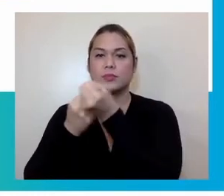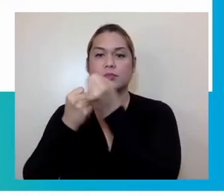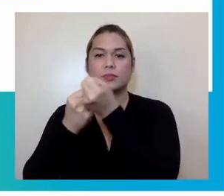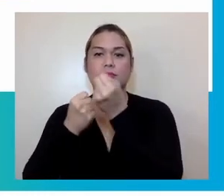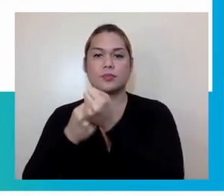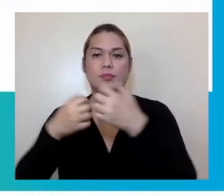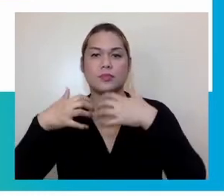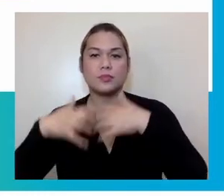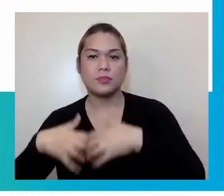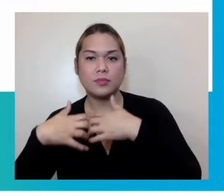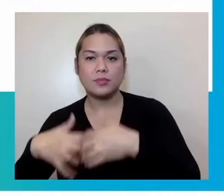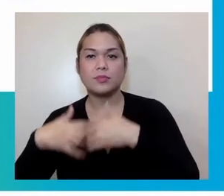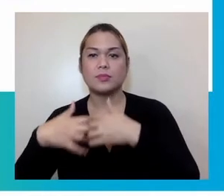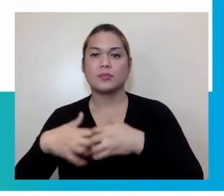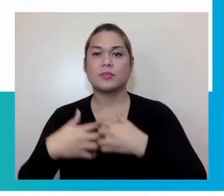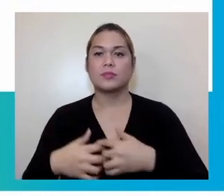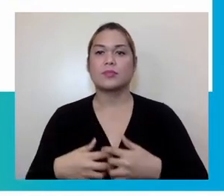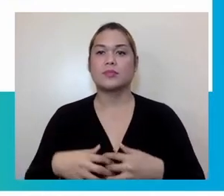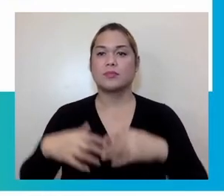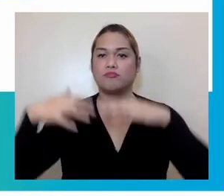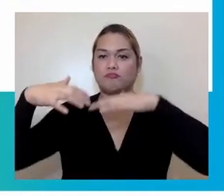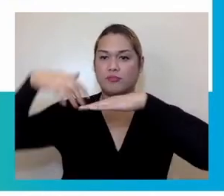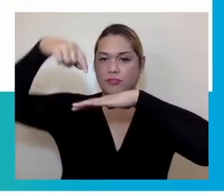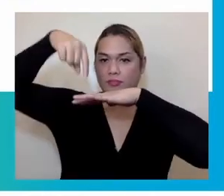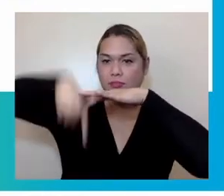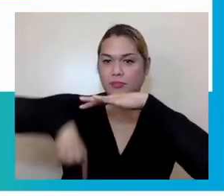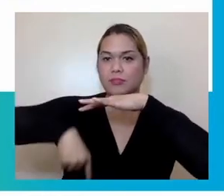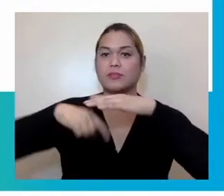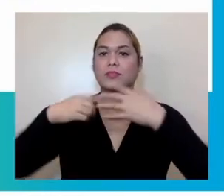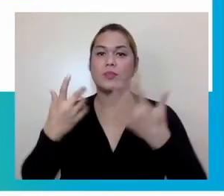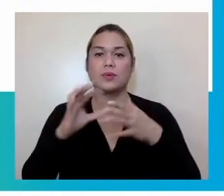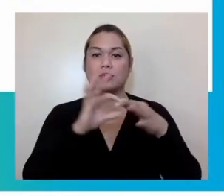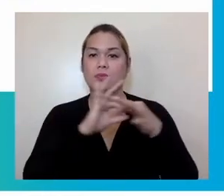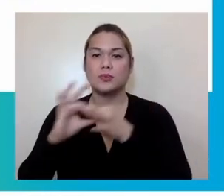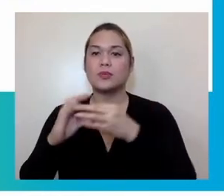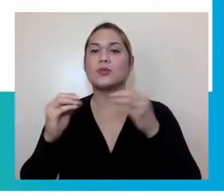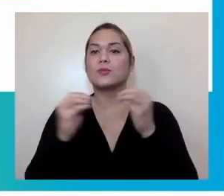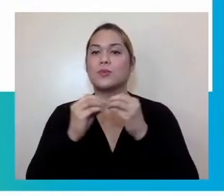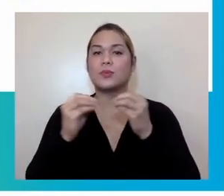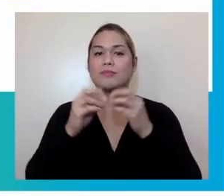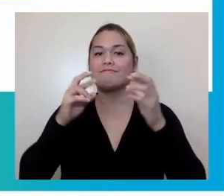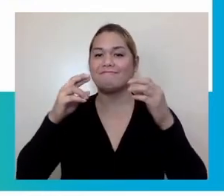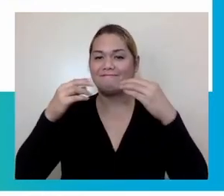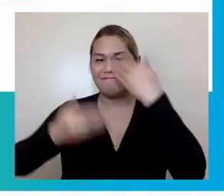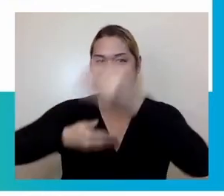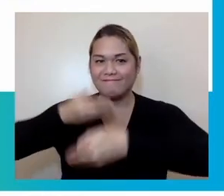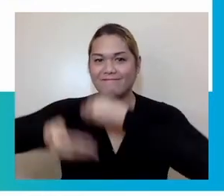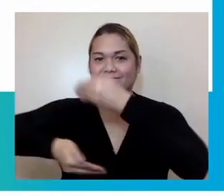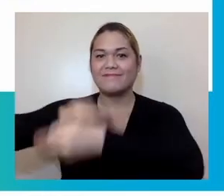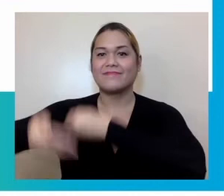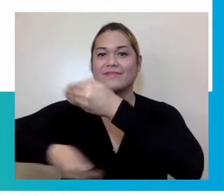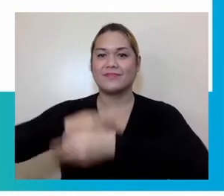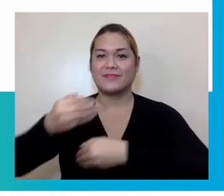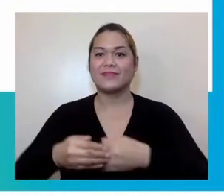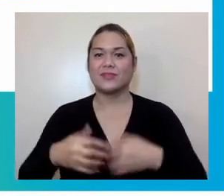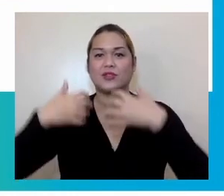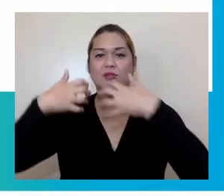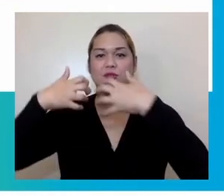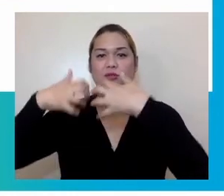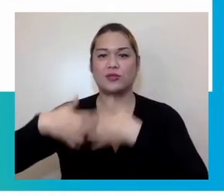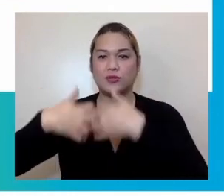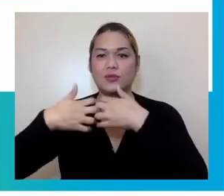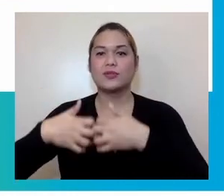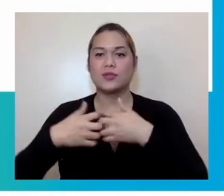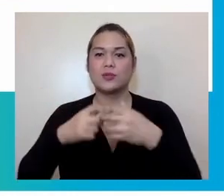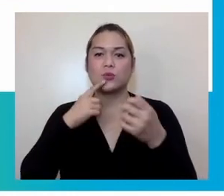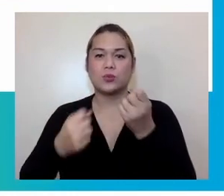ensuring universal energy access. I've also been working closely with colleagues in the region and internationally as